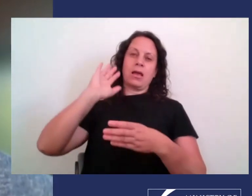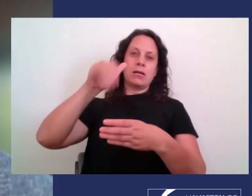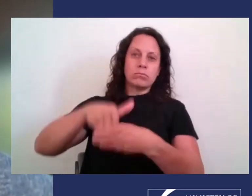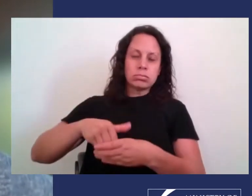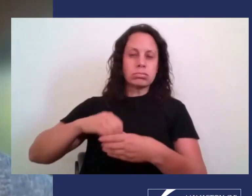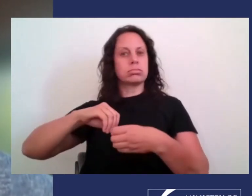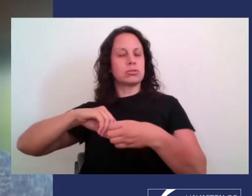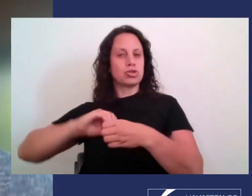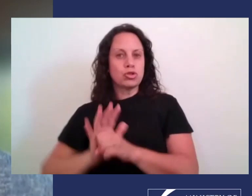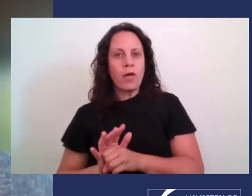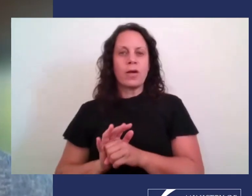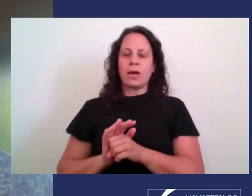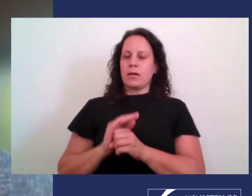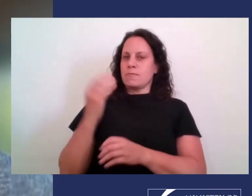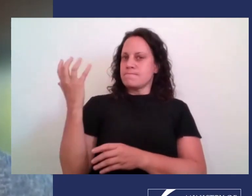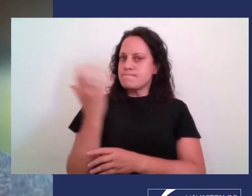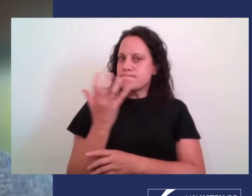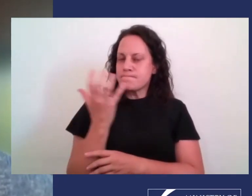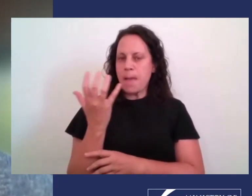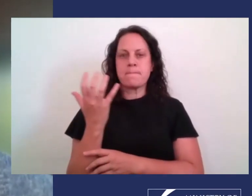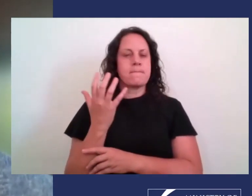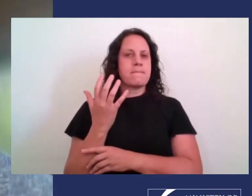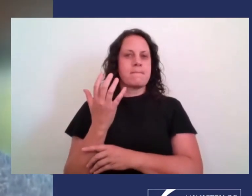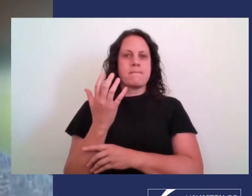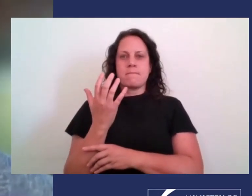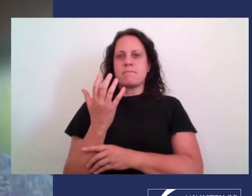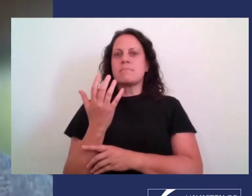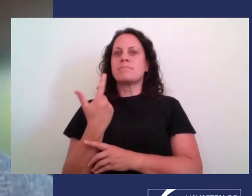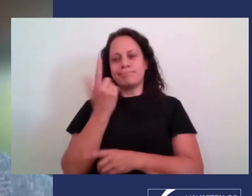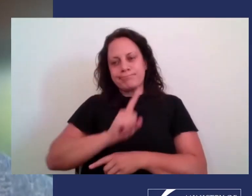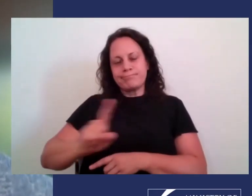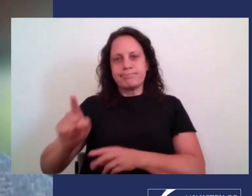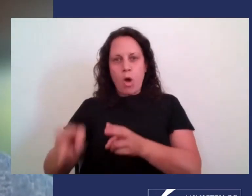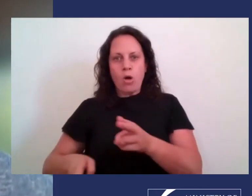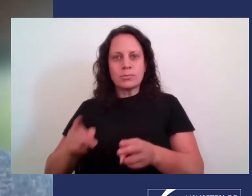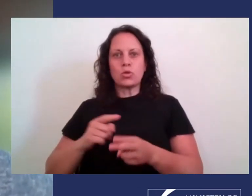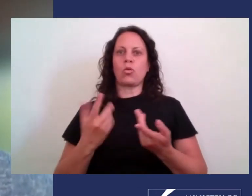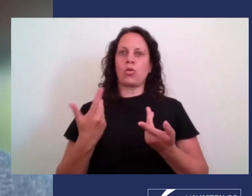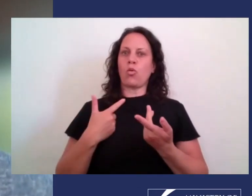up with severe COVID illness and ending up in hospital or in intensive care.